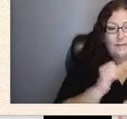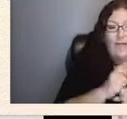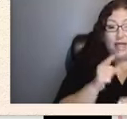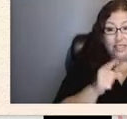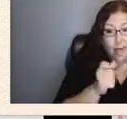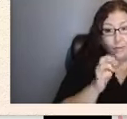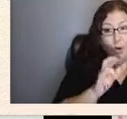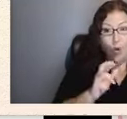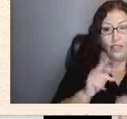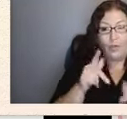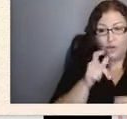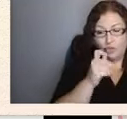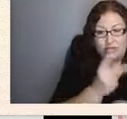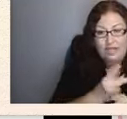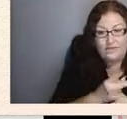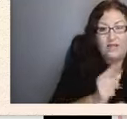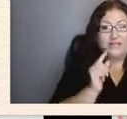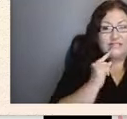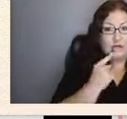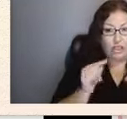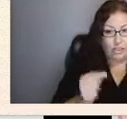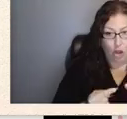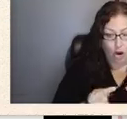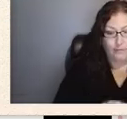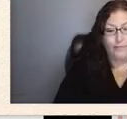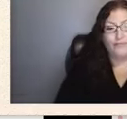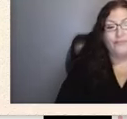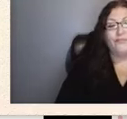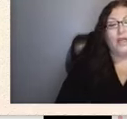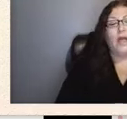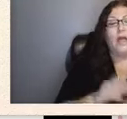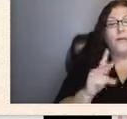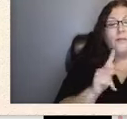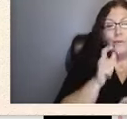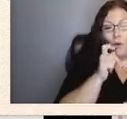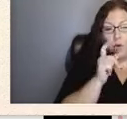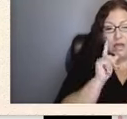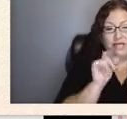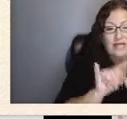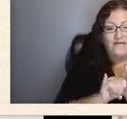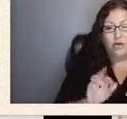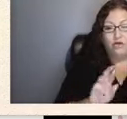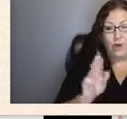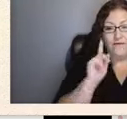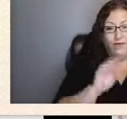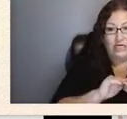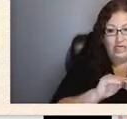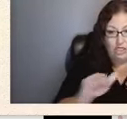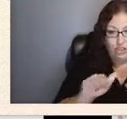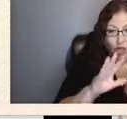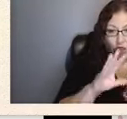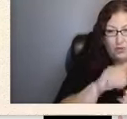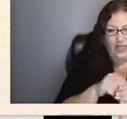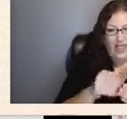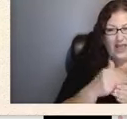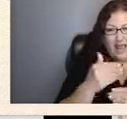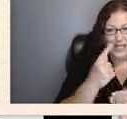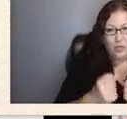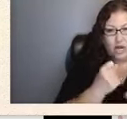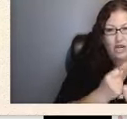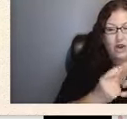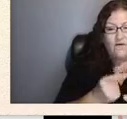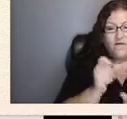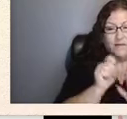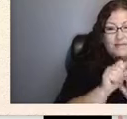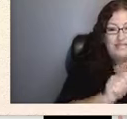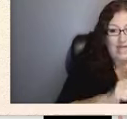at risk of serious harm, individuals who are identified as ready for discharge within the next year from a state mental